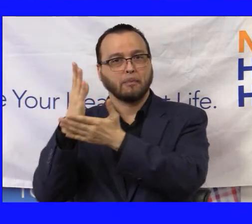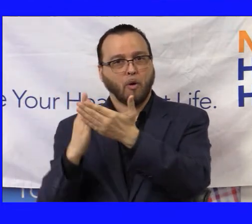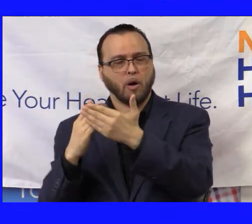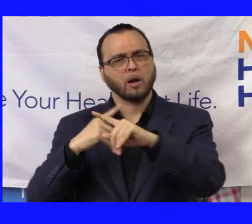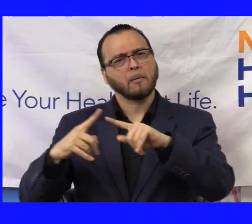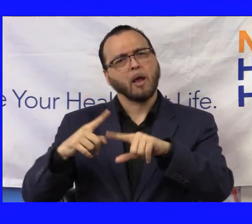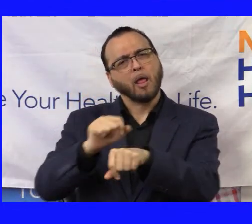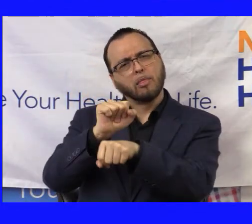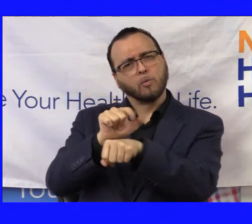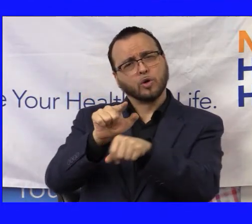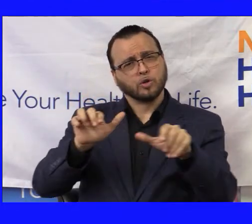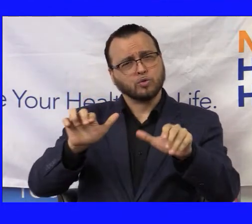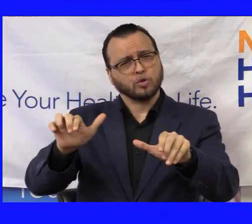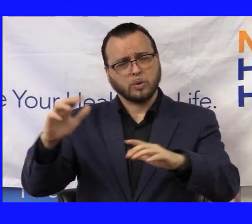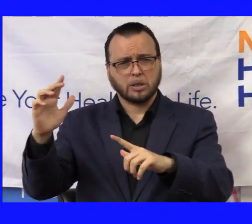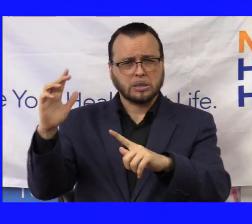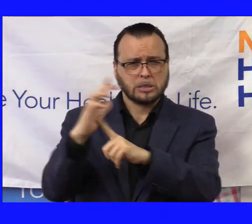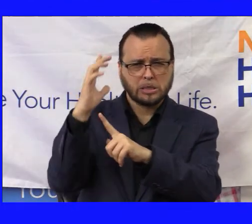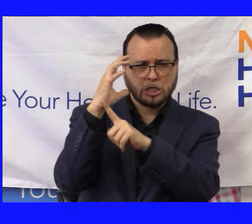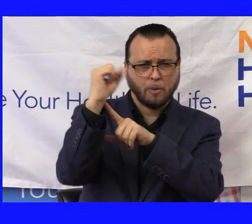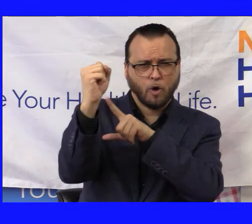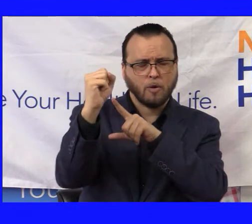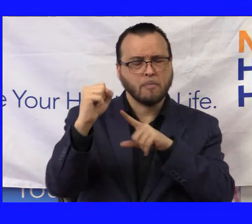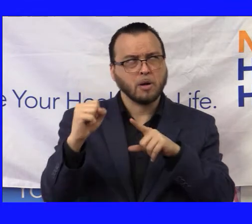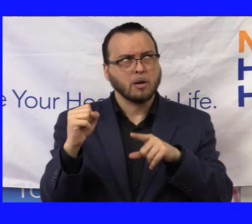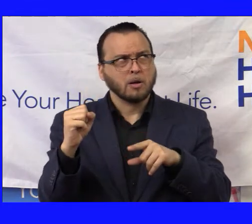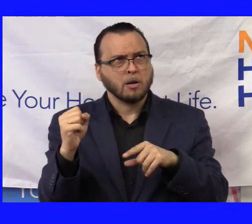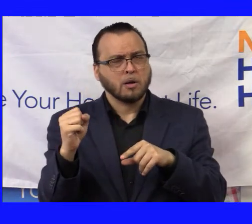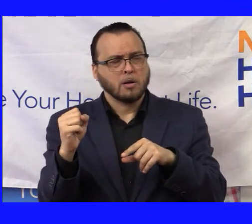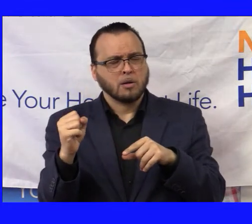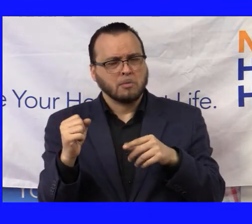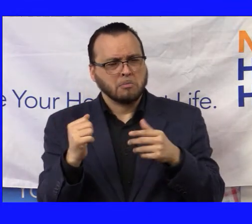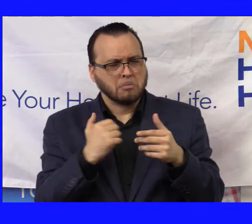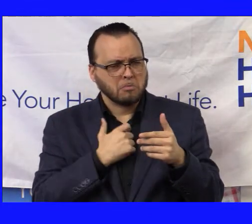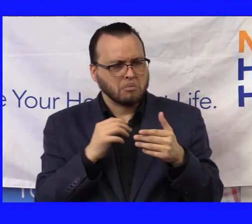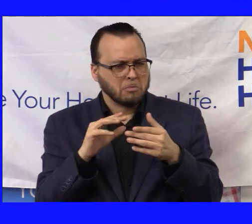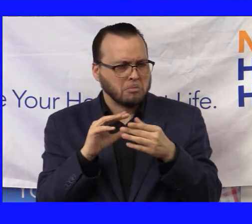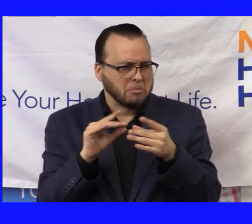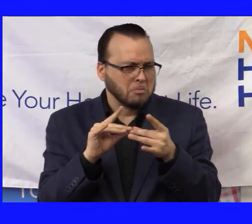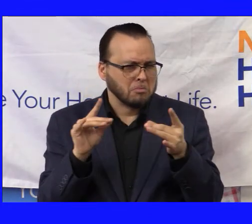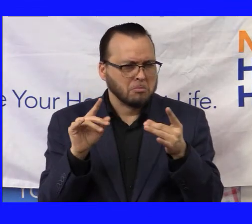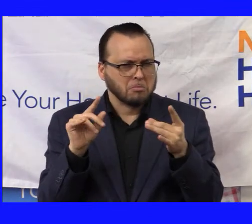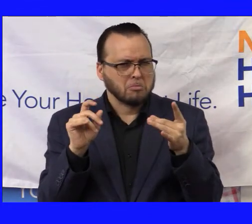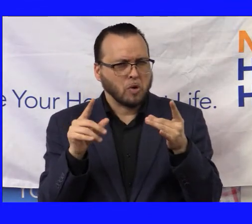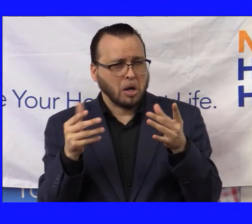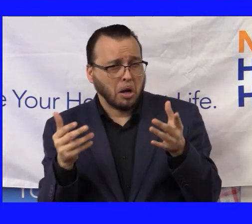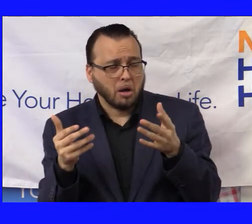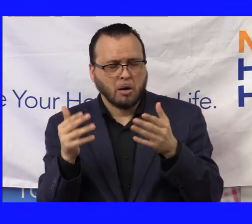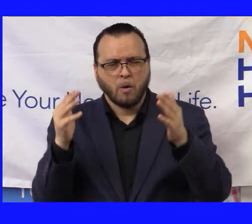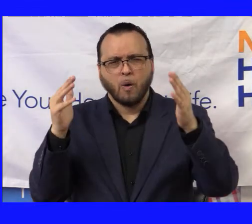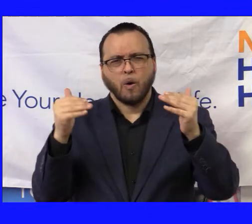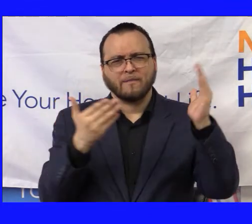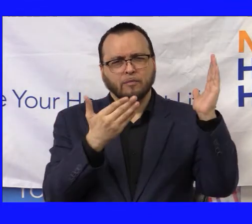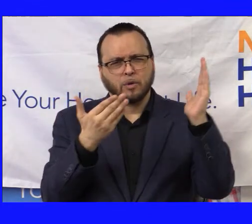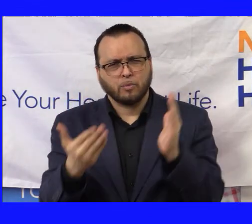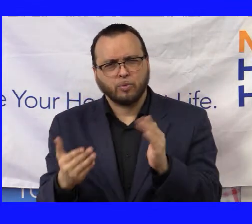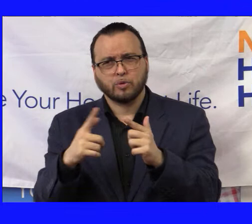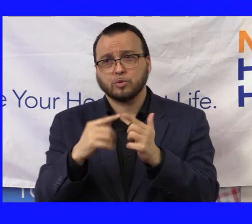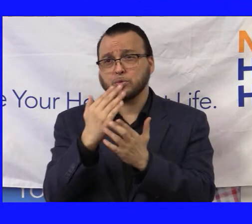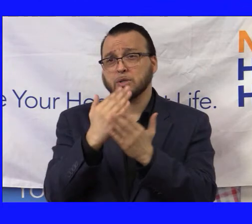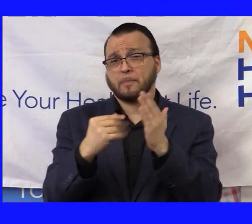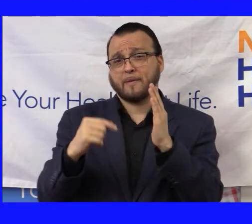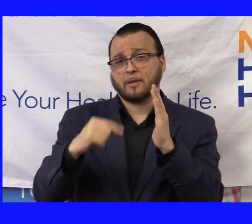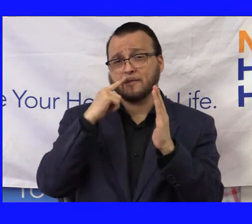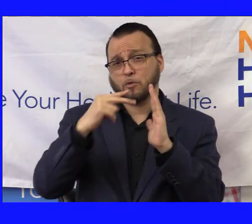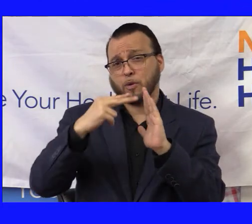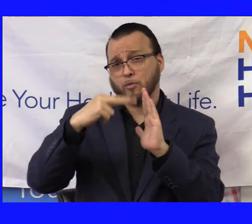And I guess my question is, or comment is, hopefully we can perhaps bring some of this to the literature, because it's